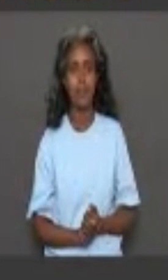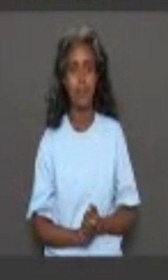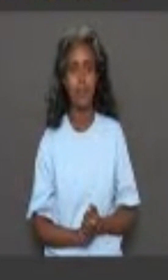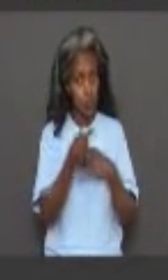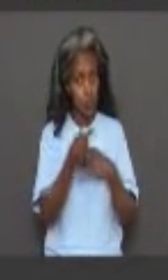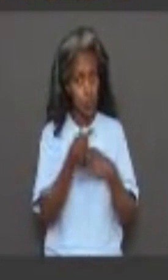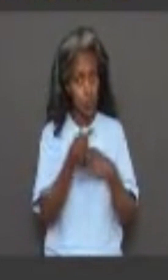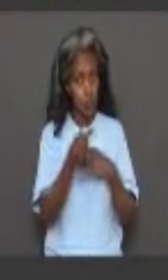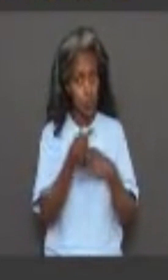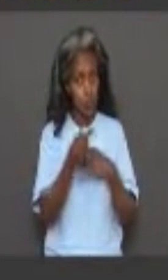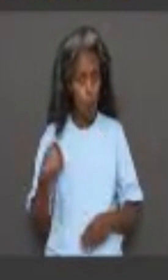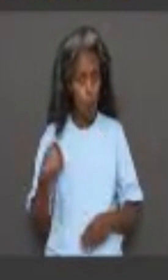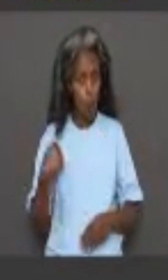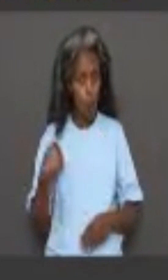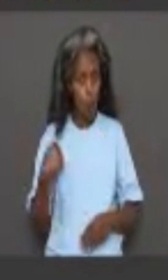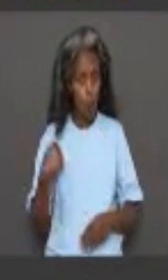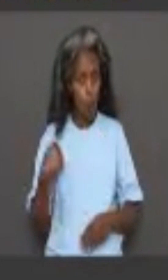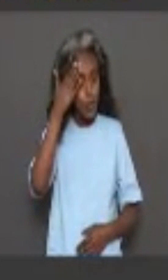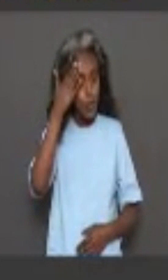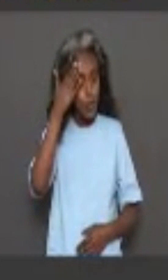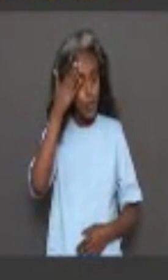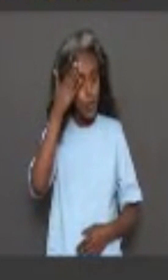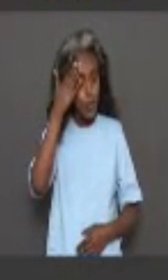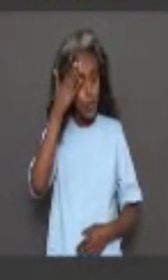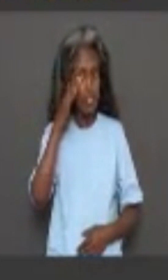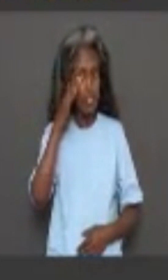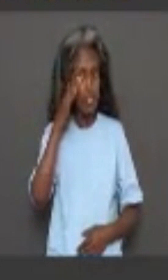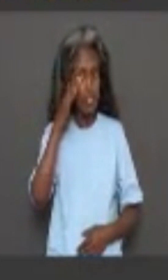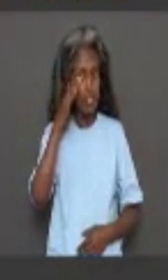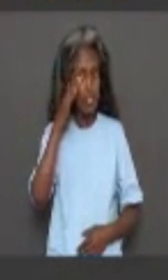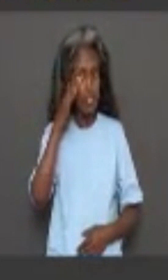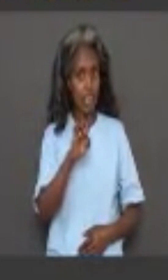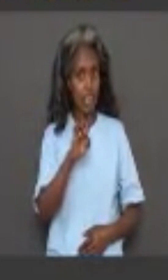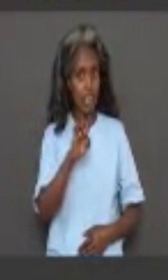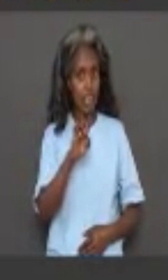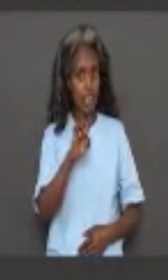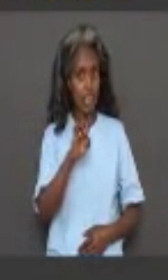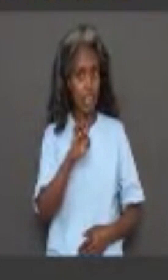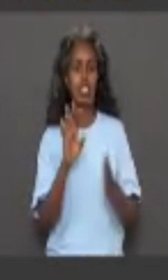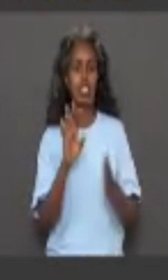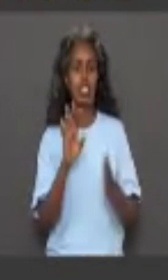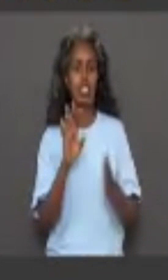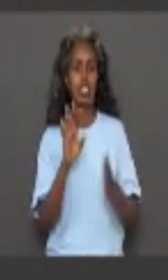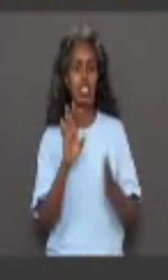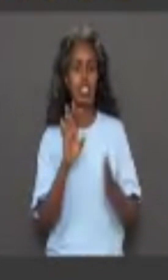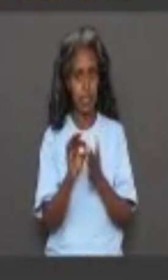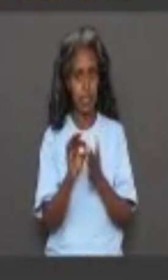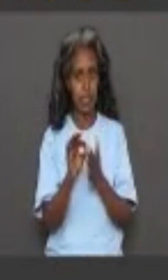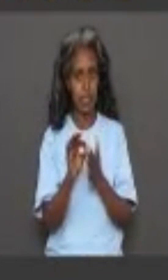So, we know that E is a rational number.